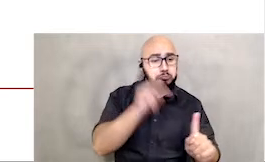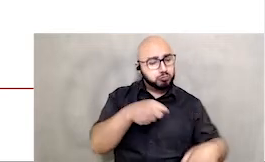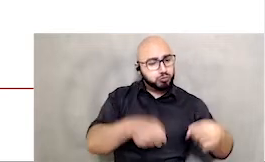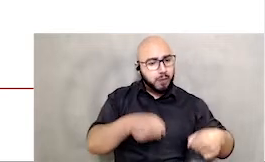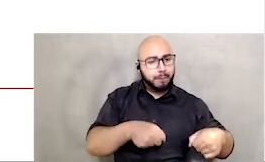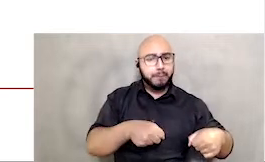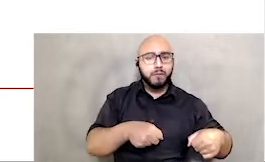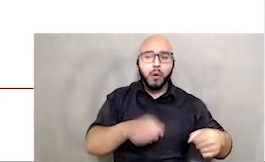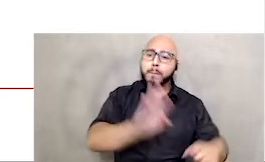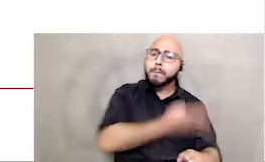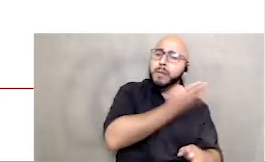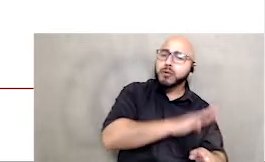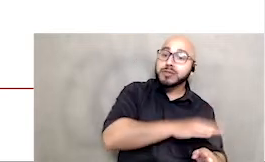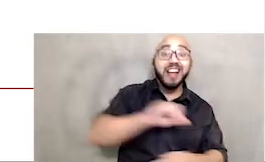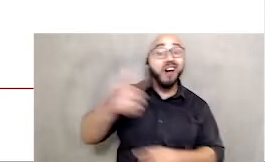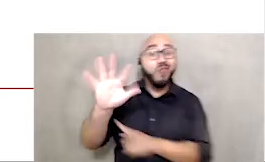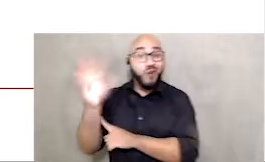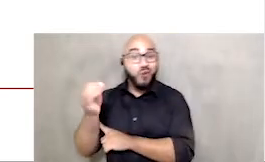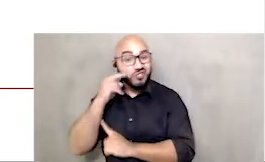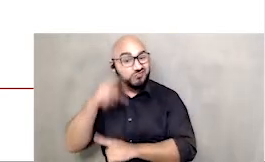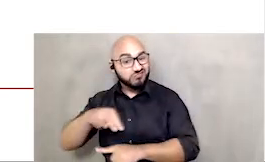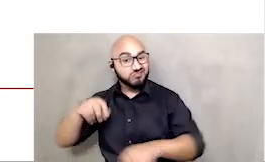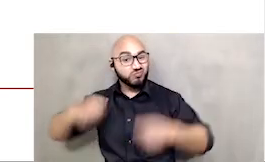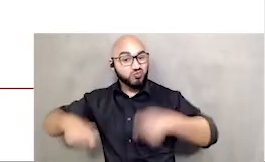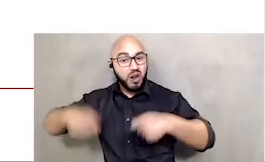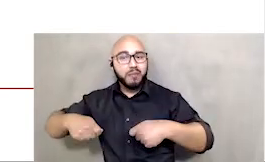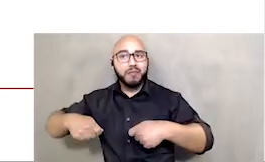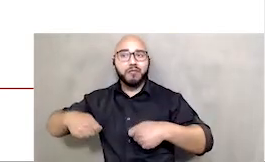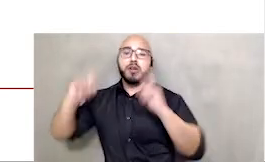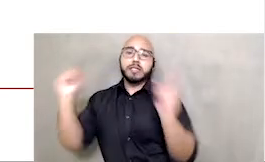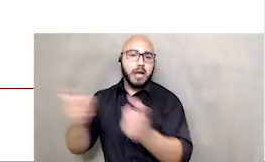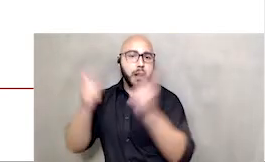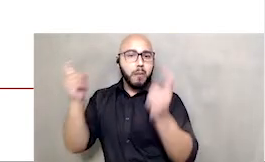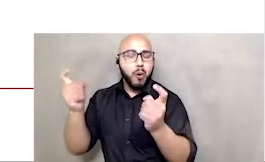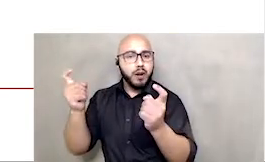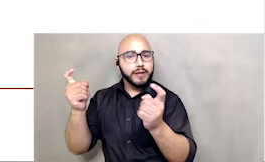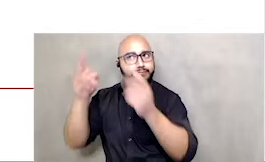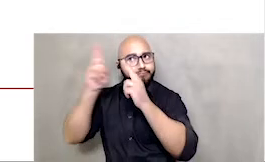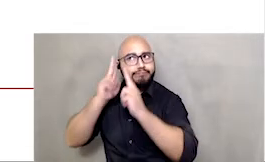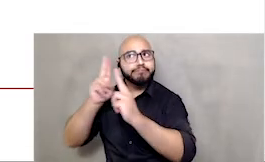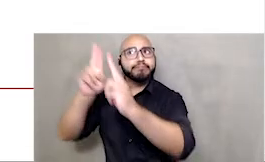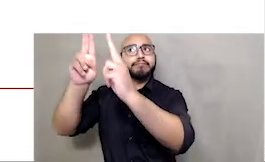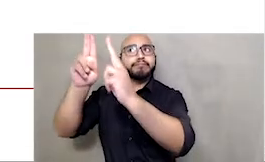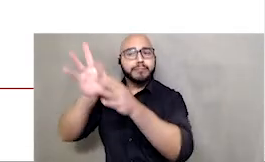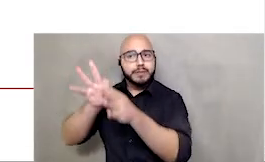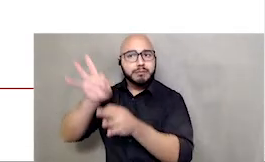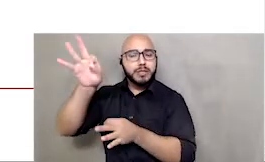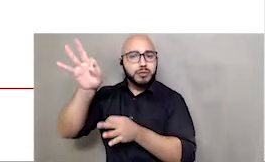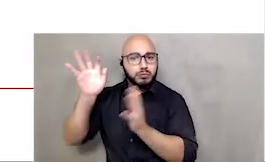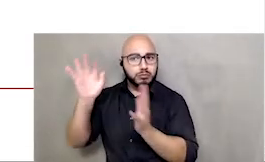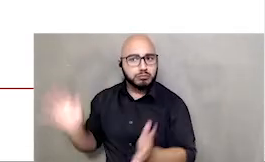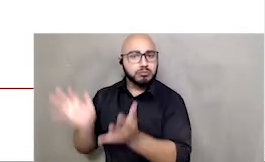rituals, or religious purposes. Even the construction of the drum differ throughout